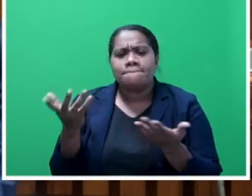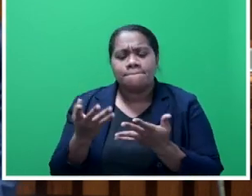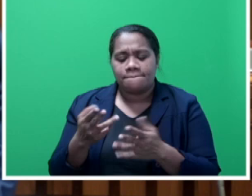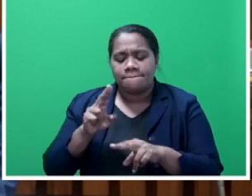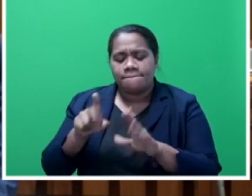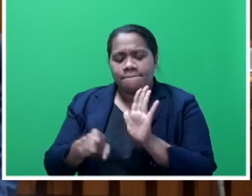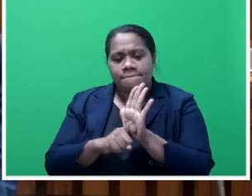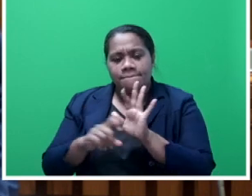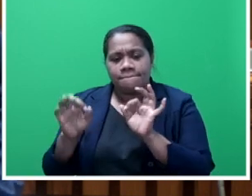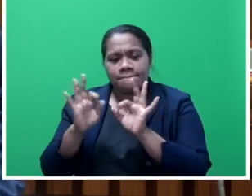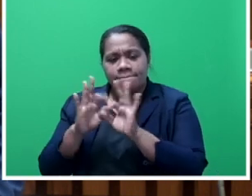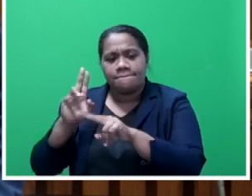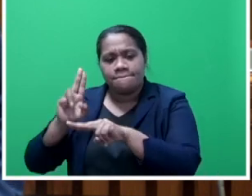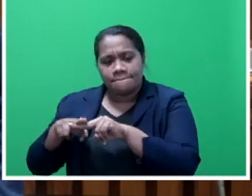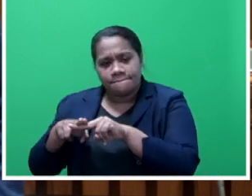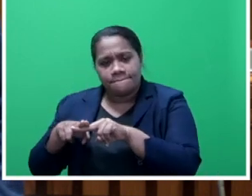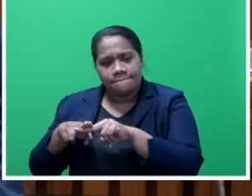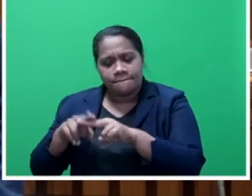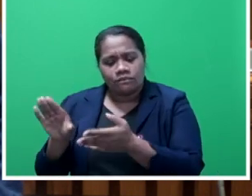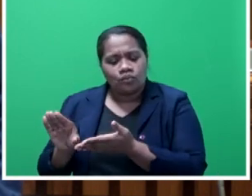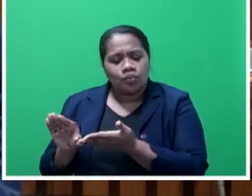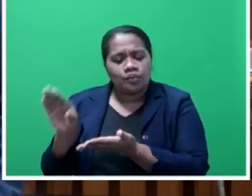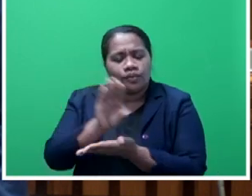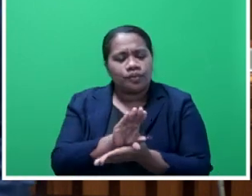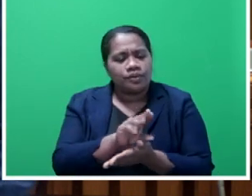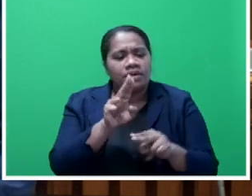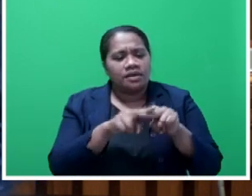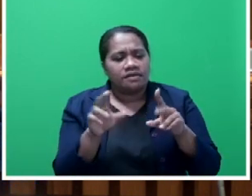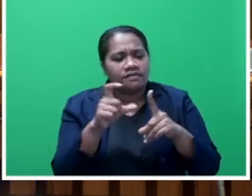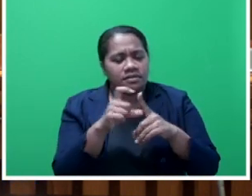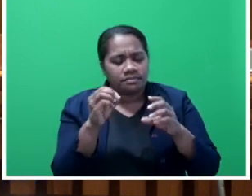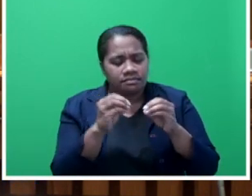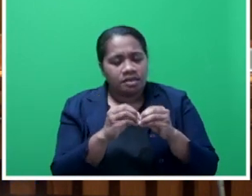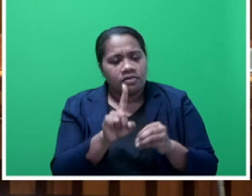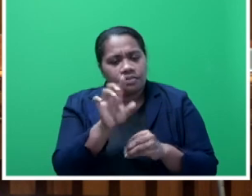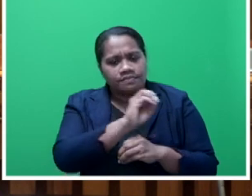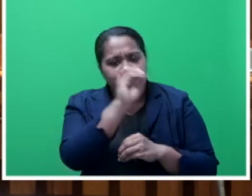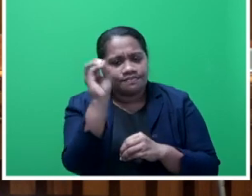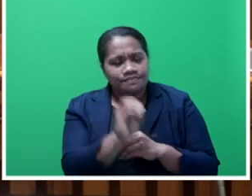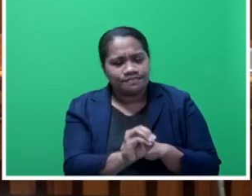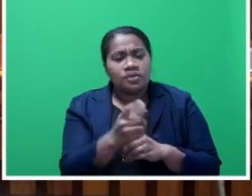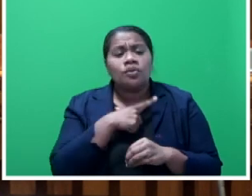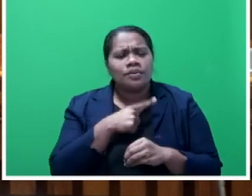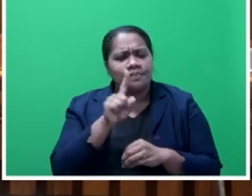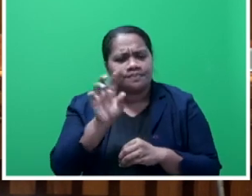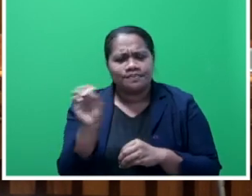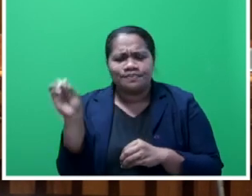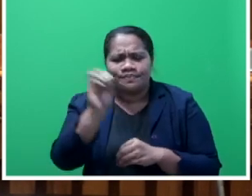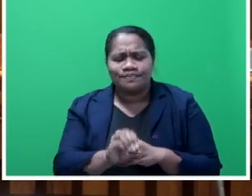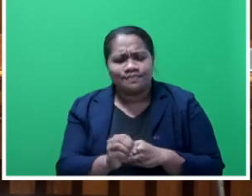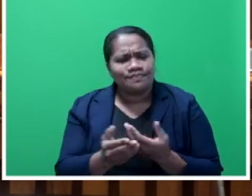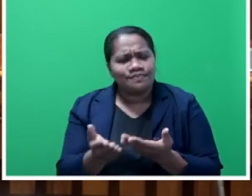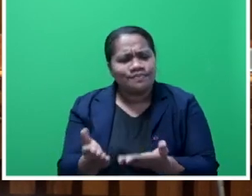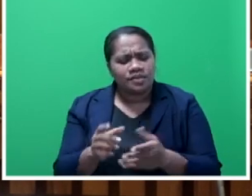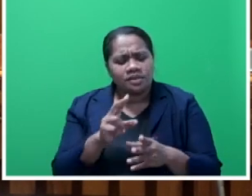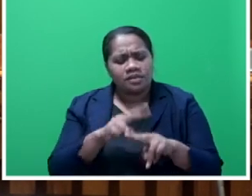RBF has lent to the FDB at 1%. And the reason why RBF has lent at 1% to FDB is so